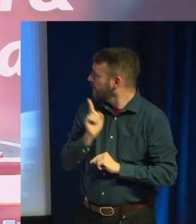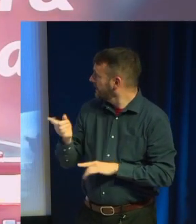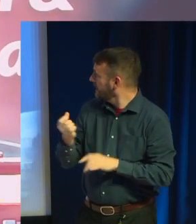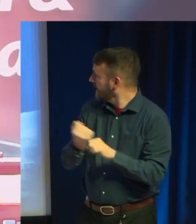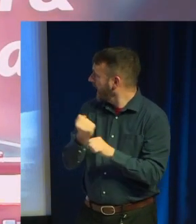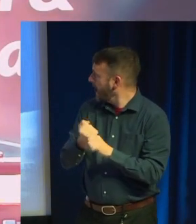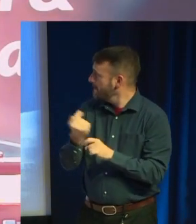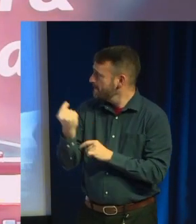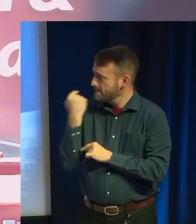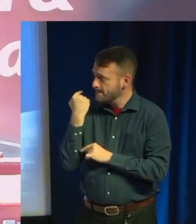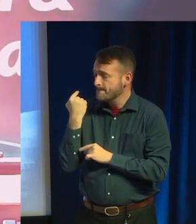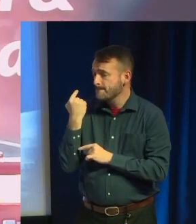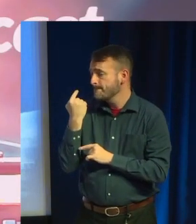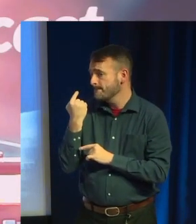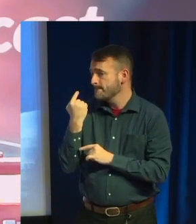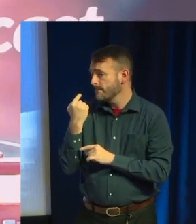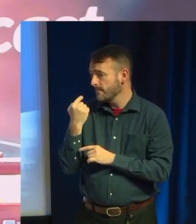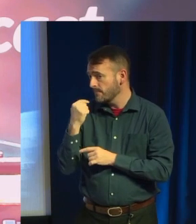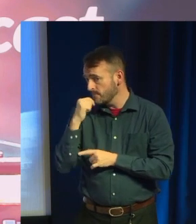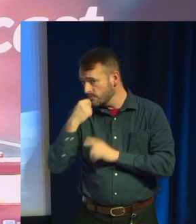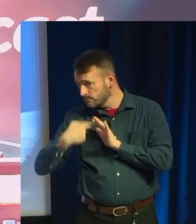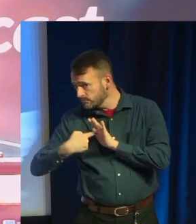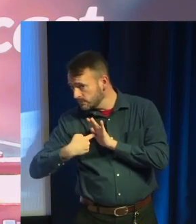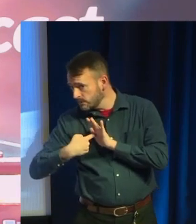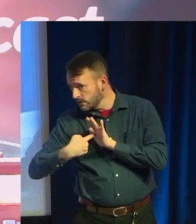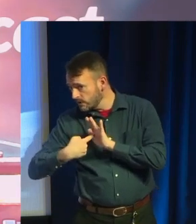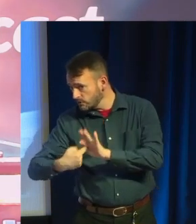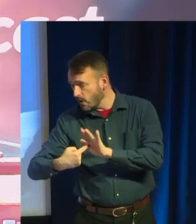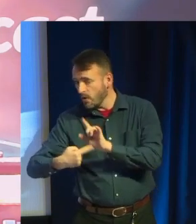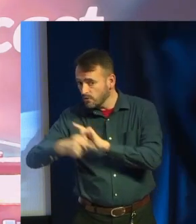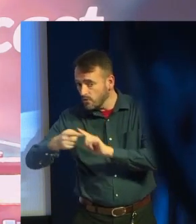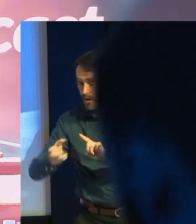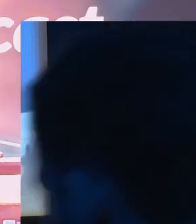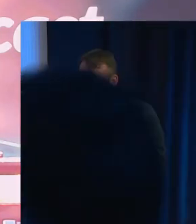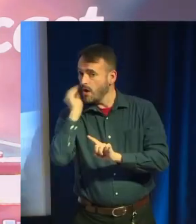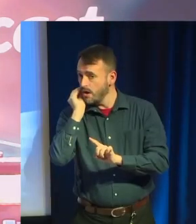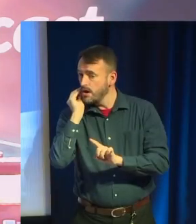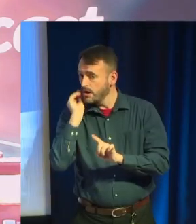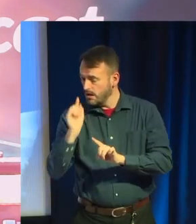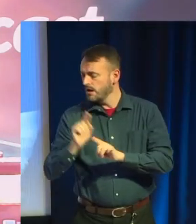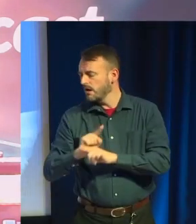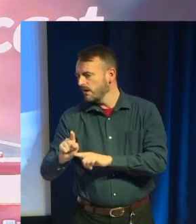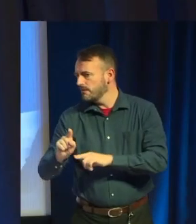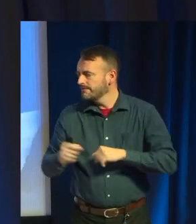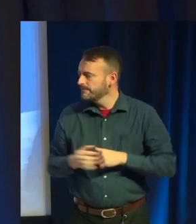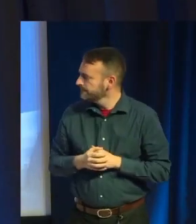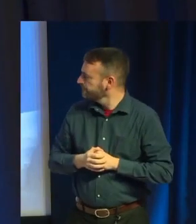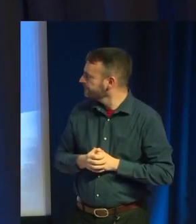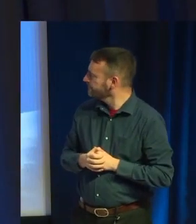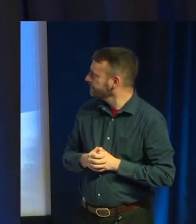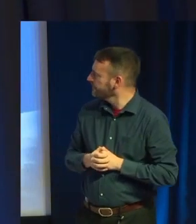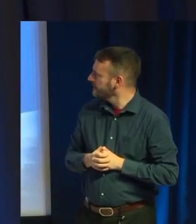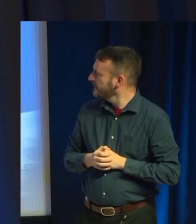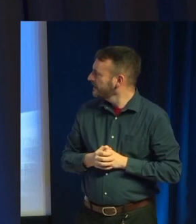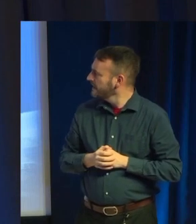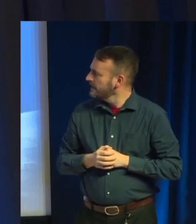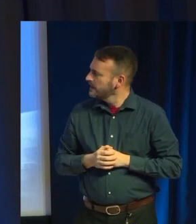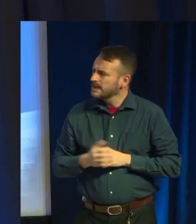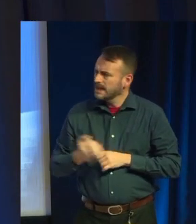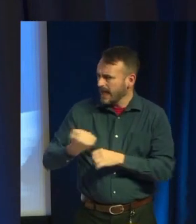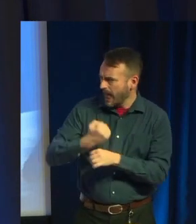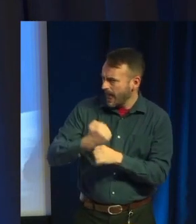We'll show you this and let you hear what's happening in a bit. This game is what